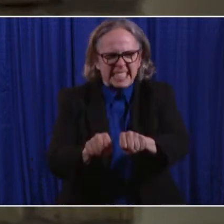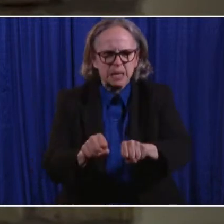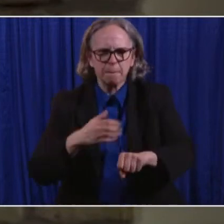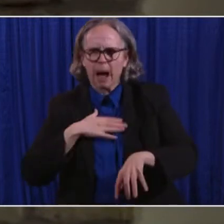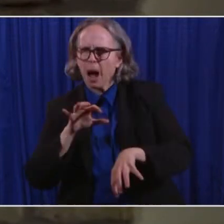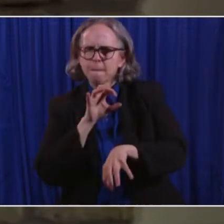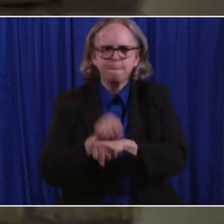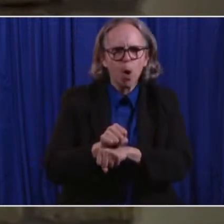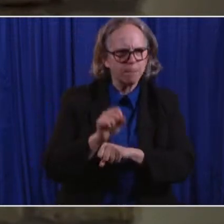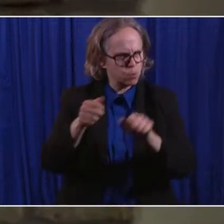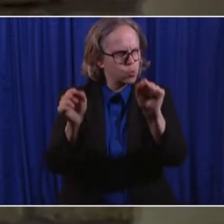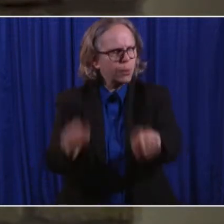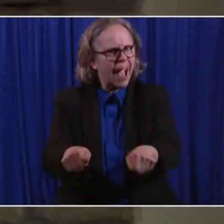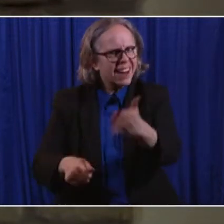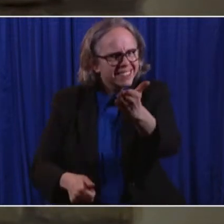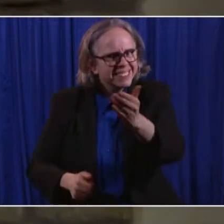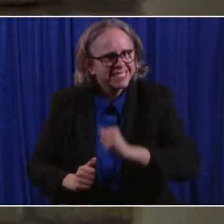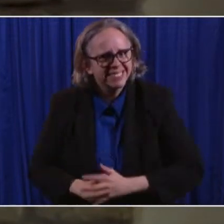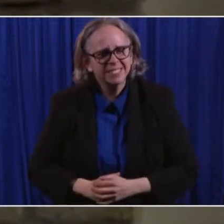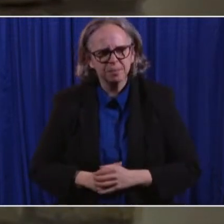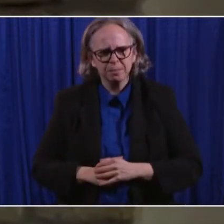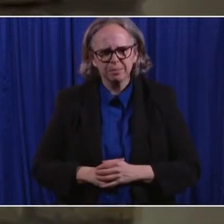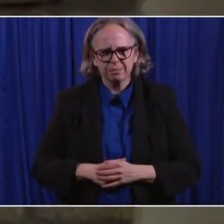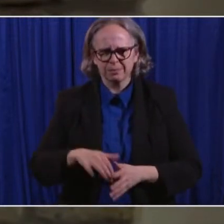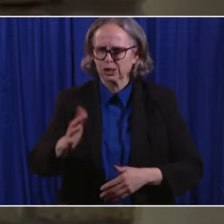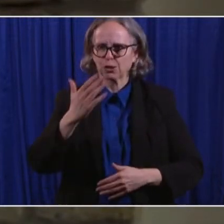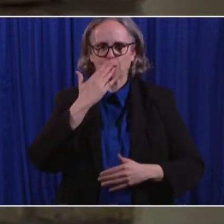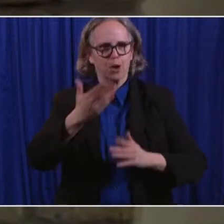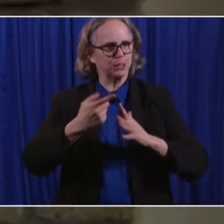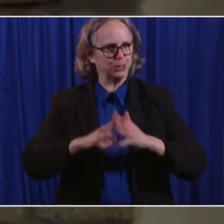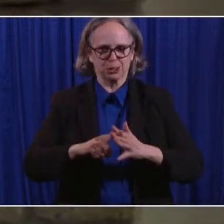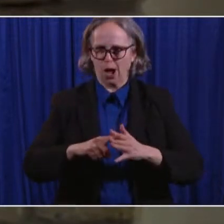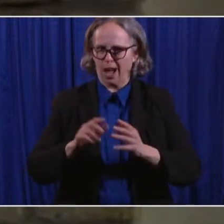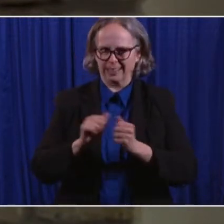partnership with FEMA. So they're off to a good start already.